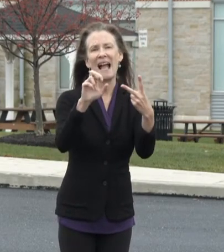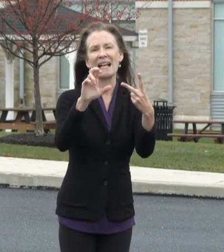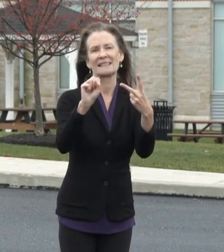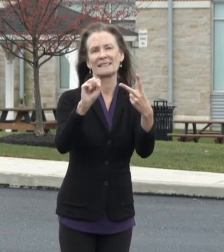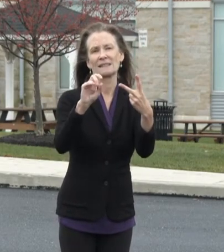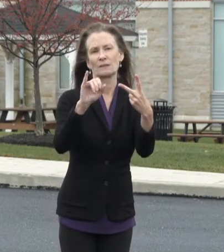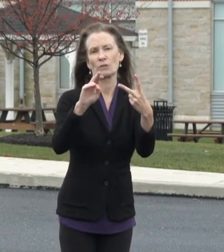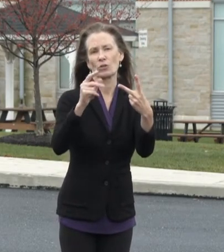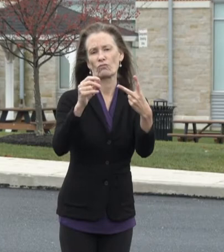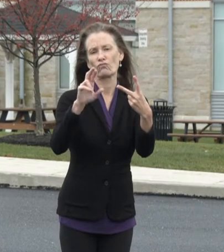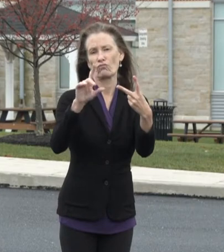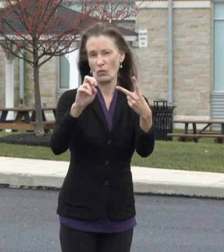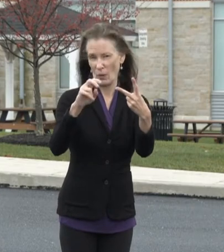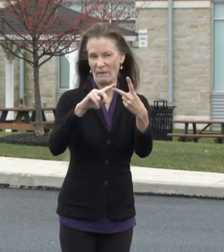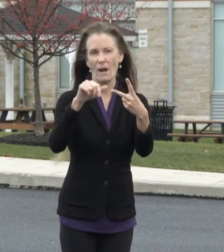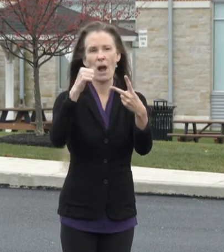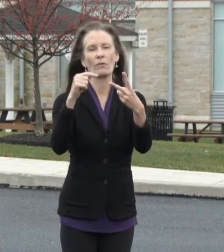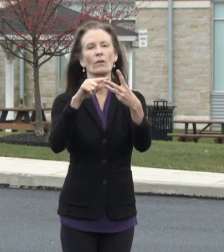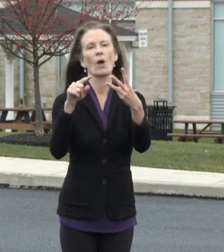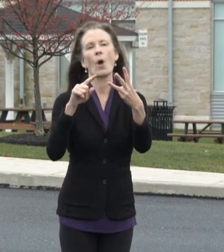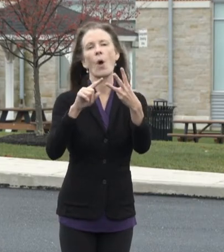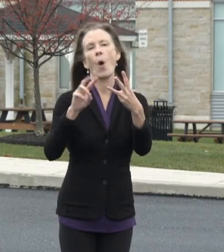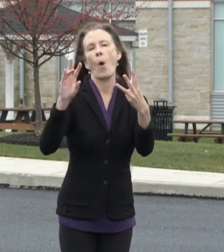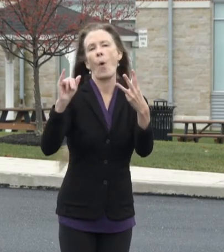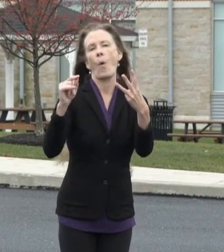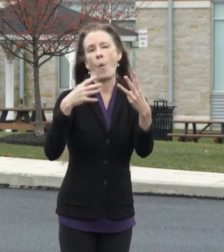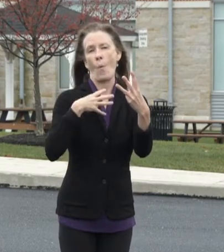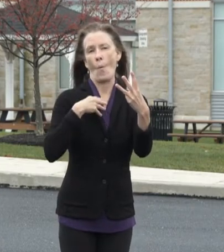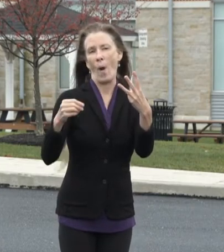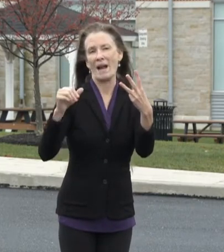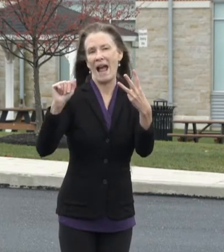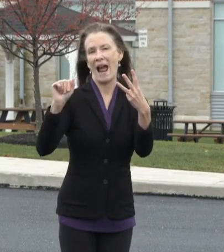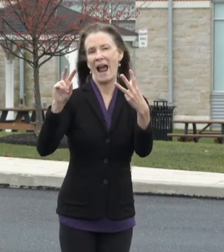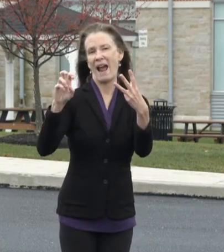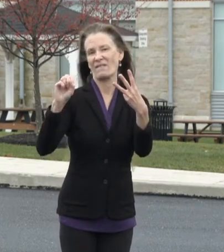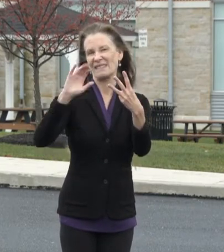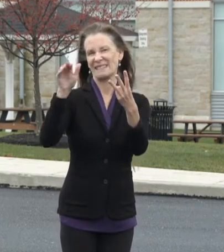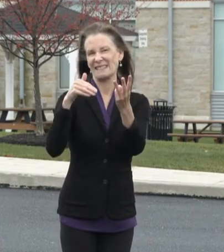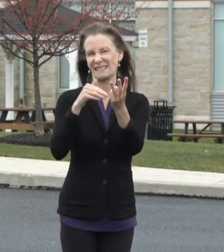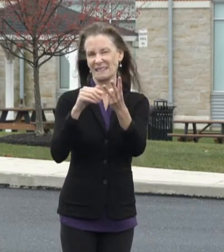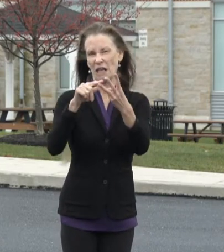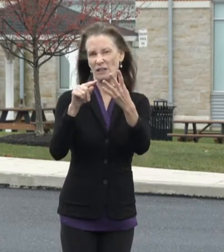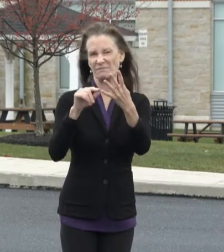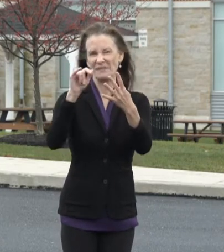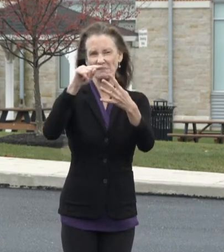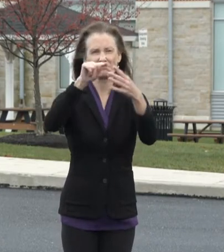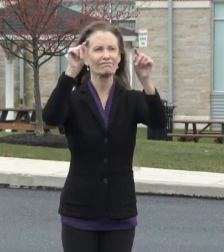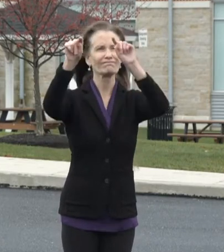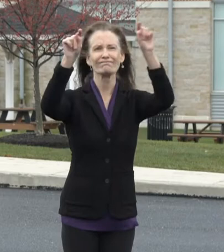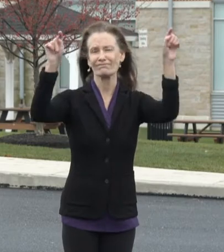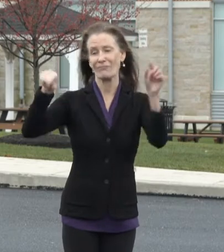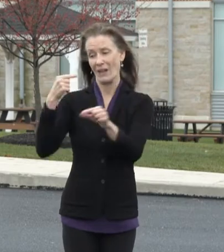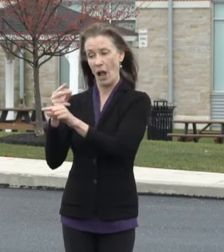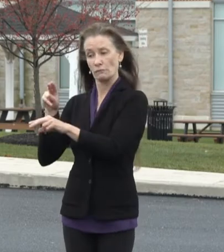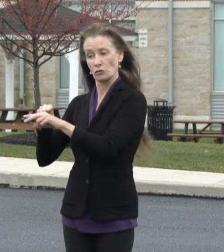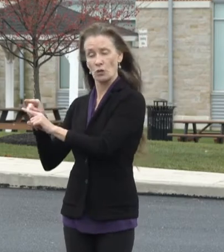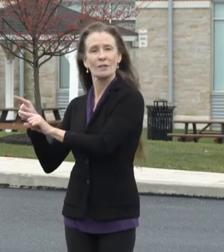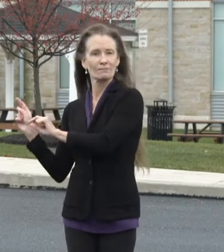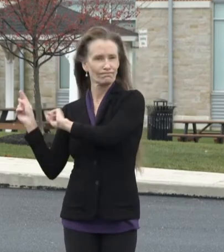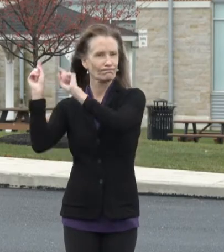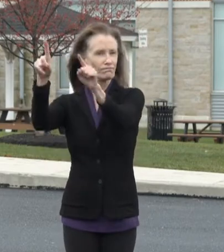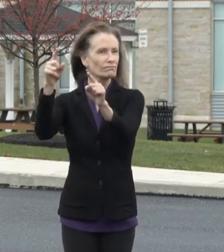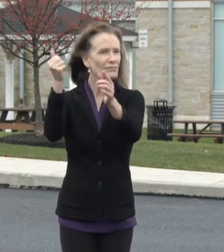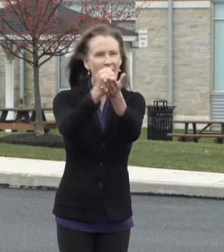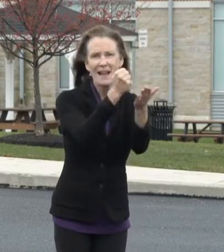to be completed without interruptions to resident care. The Guard's efficient organization and